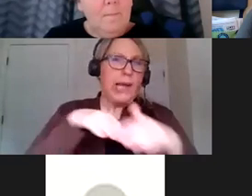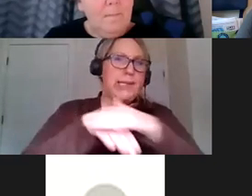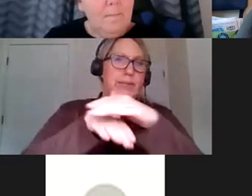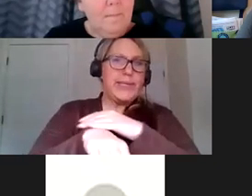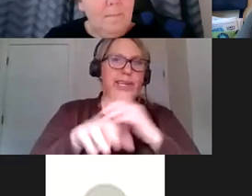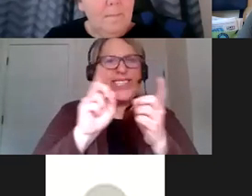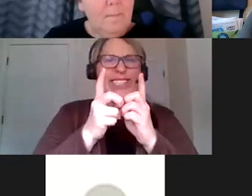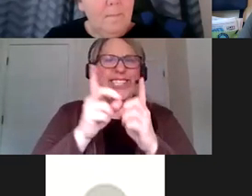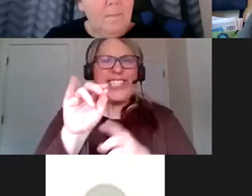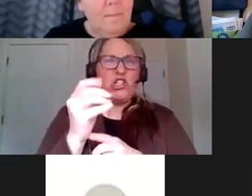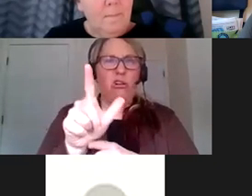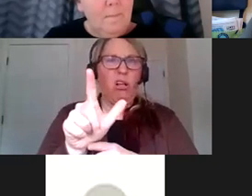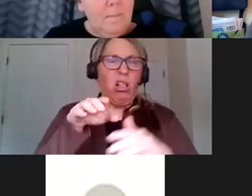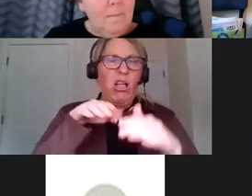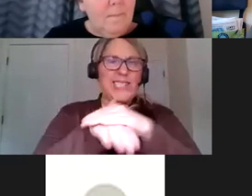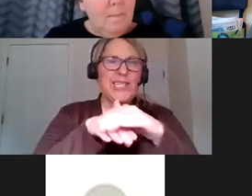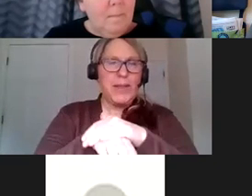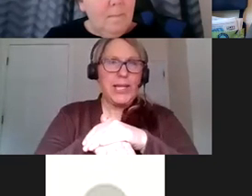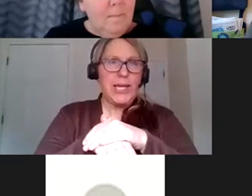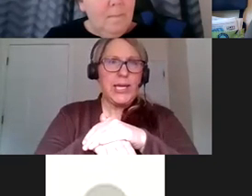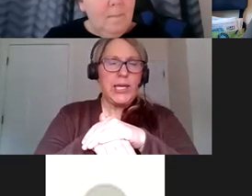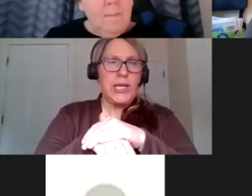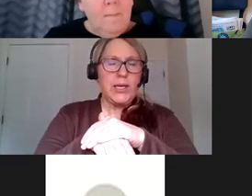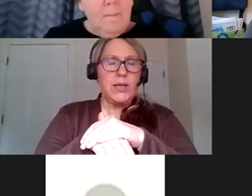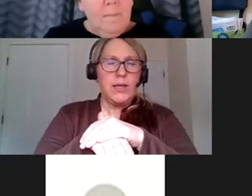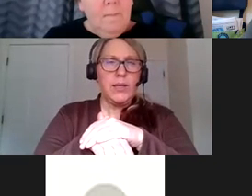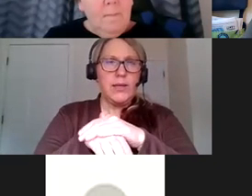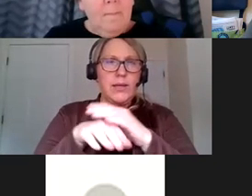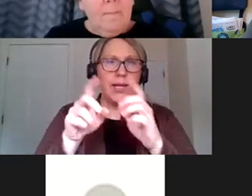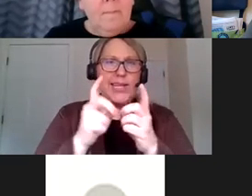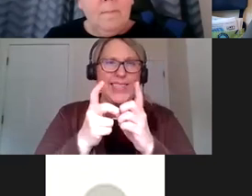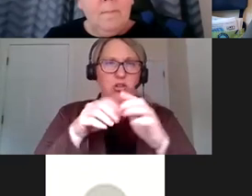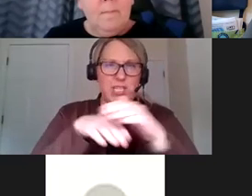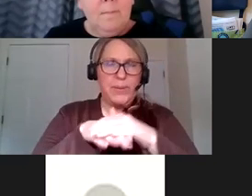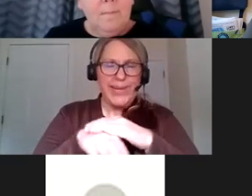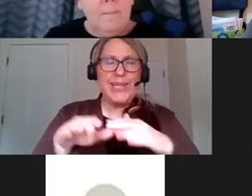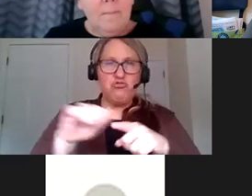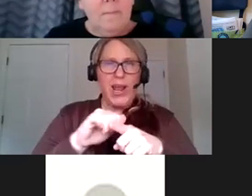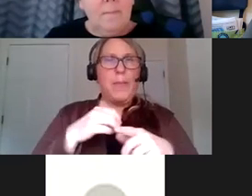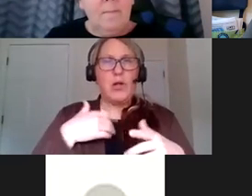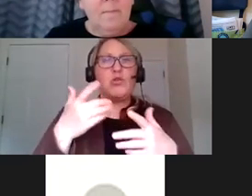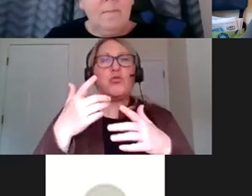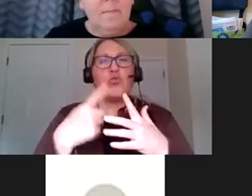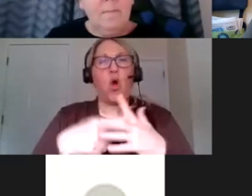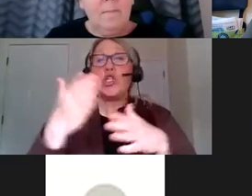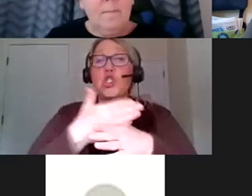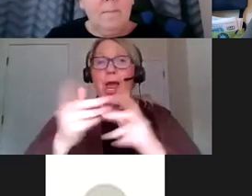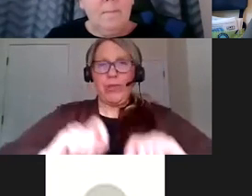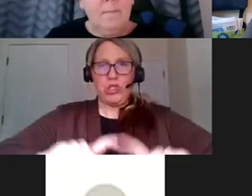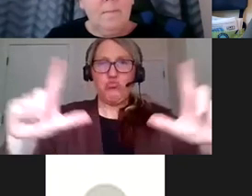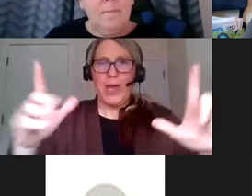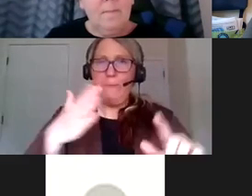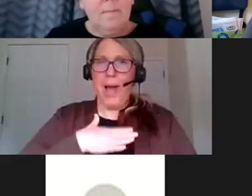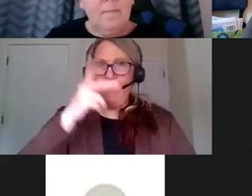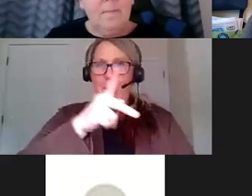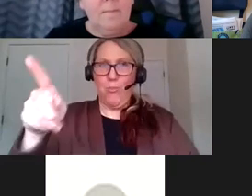digital accessibility training. I'm going to start sharing my screen, which has my PowerPoint.